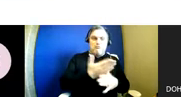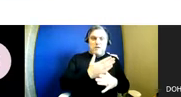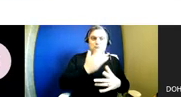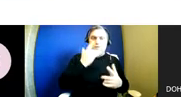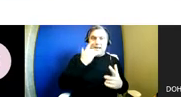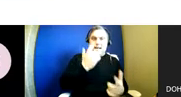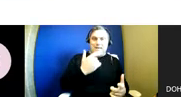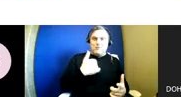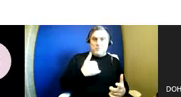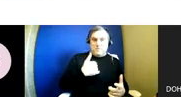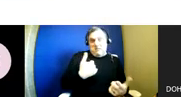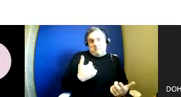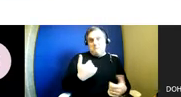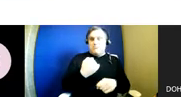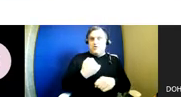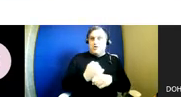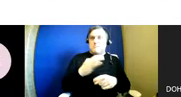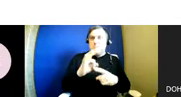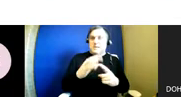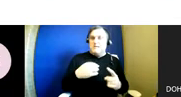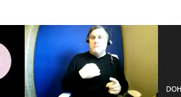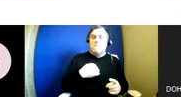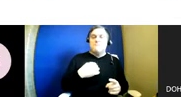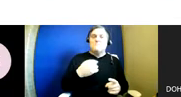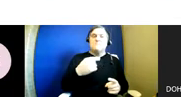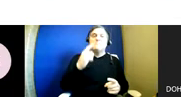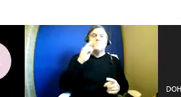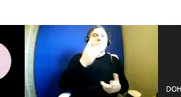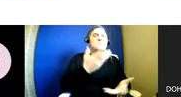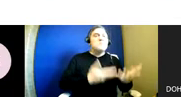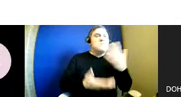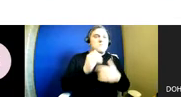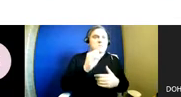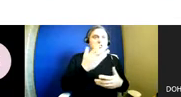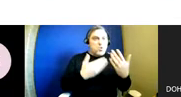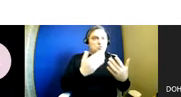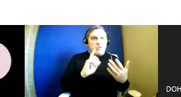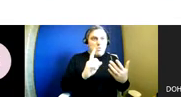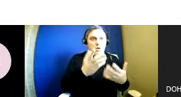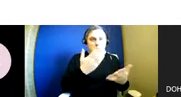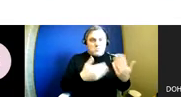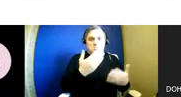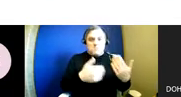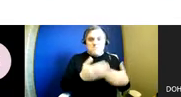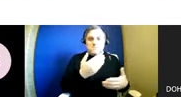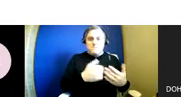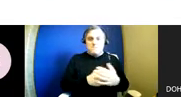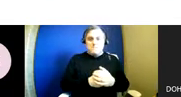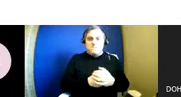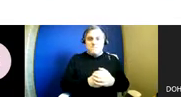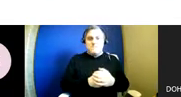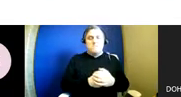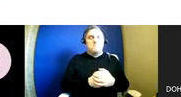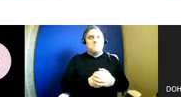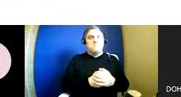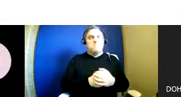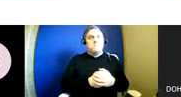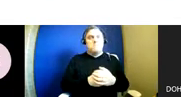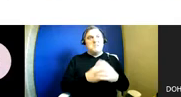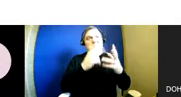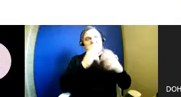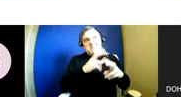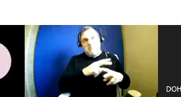myself, as a GP, I would listen to the patient's story, hear what their problems are, and then examine